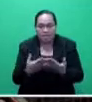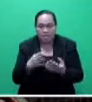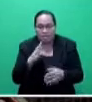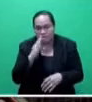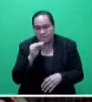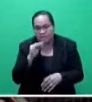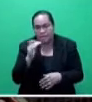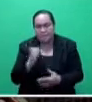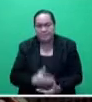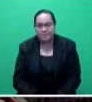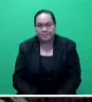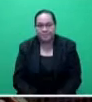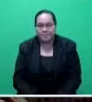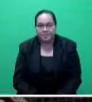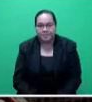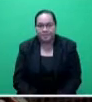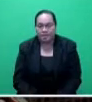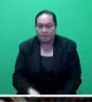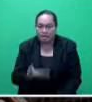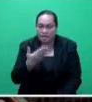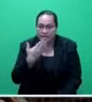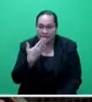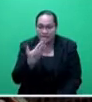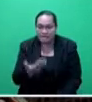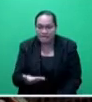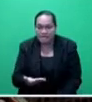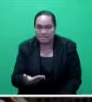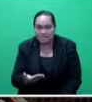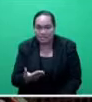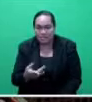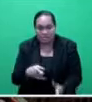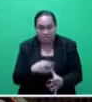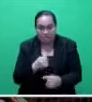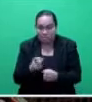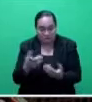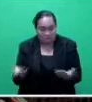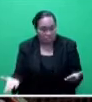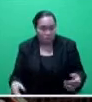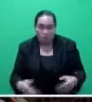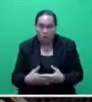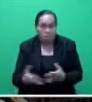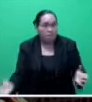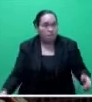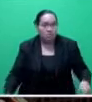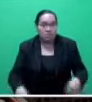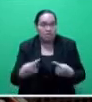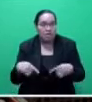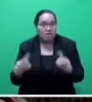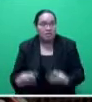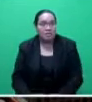I thank the Honourable Attorney General. The floor is now open for debate on this